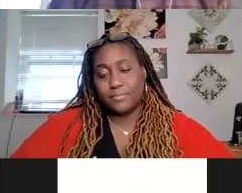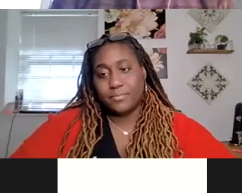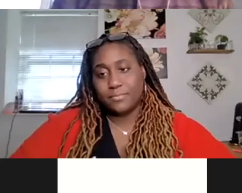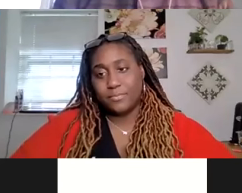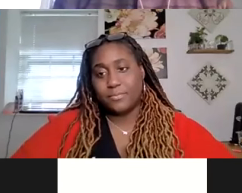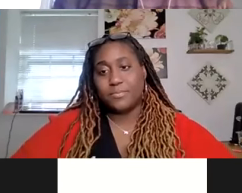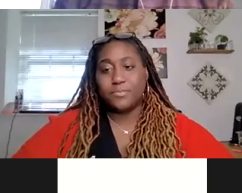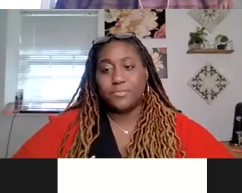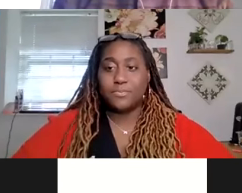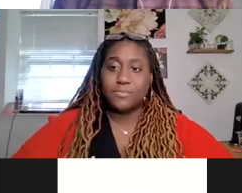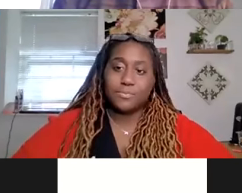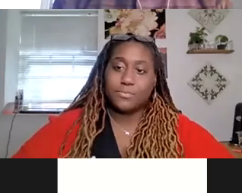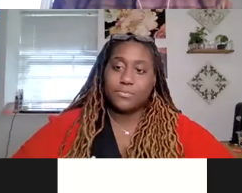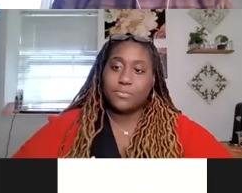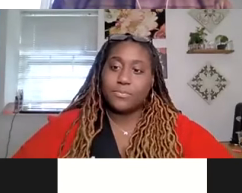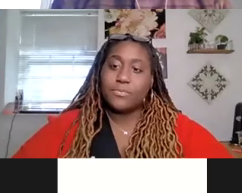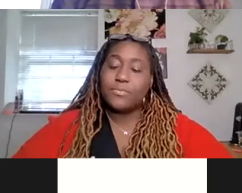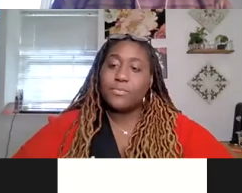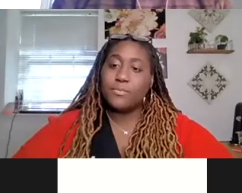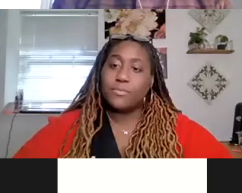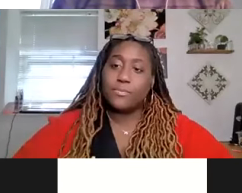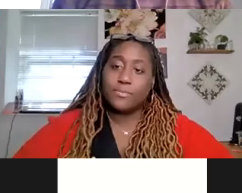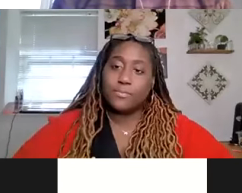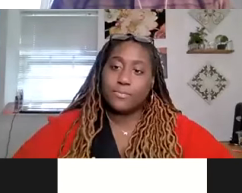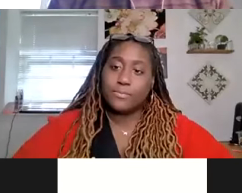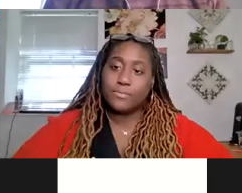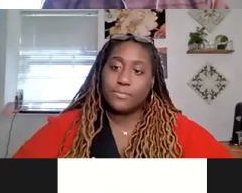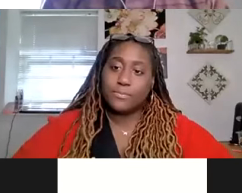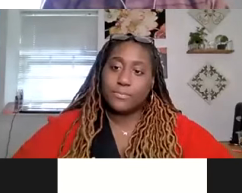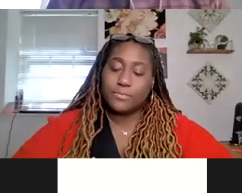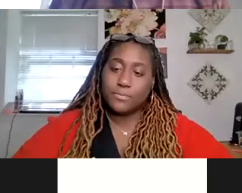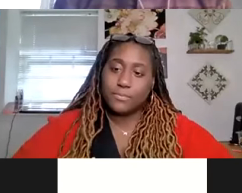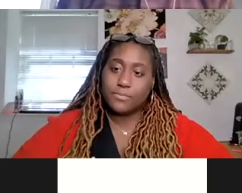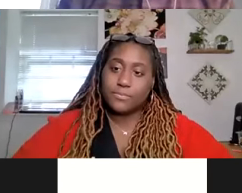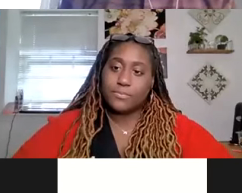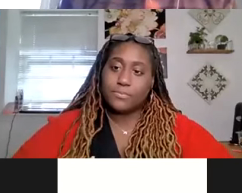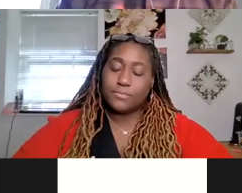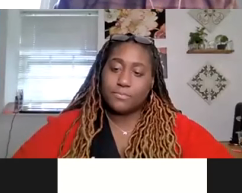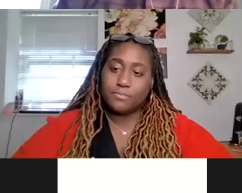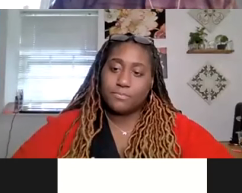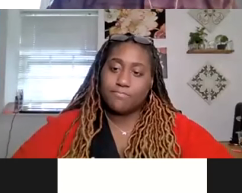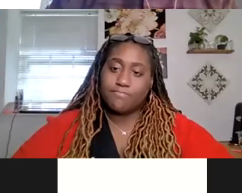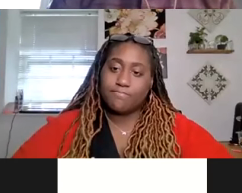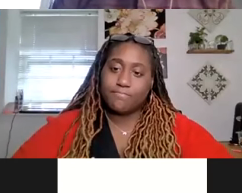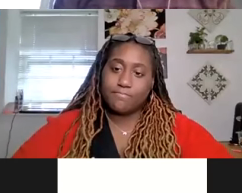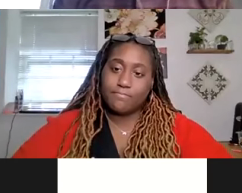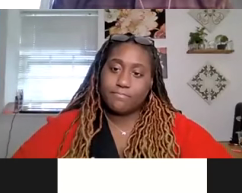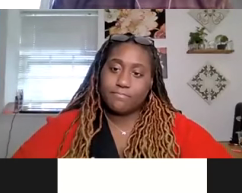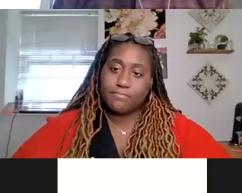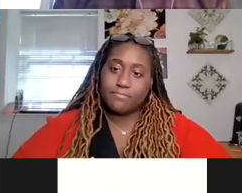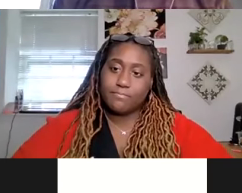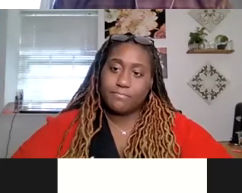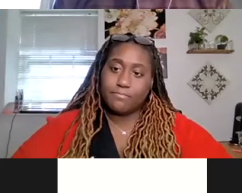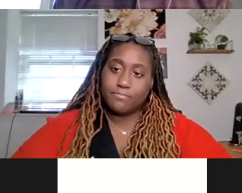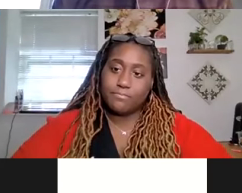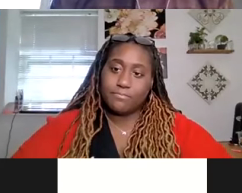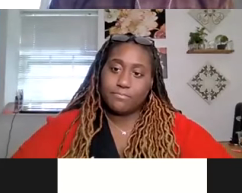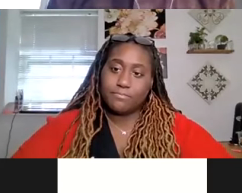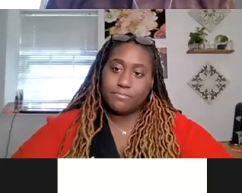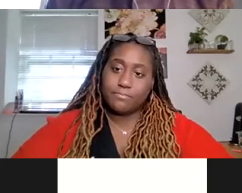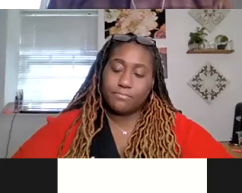understand how well we think about and address equity, what the data is telling us, Where can we go? And this